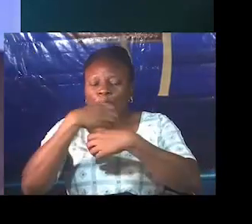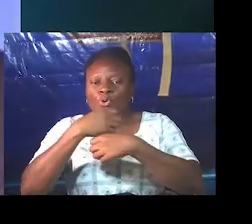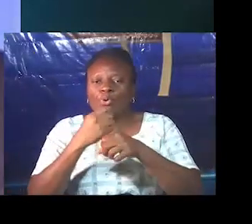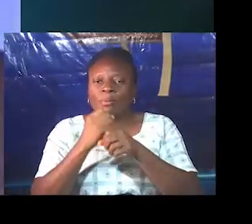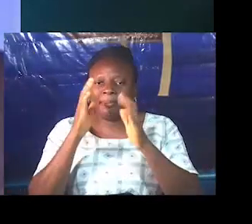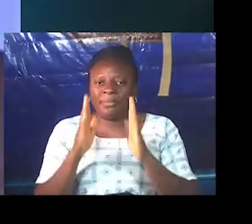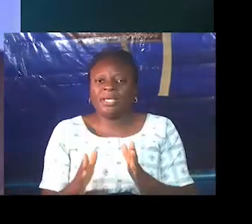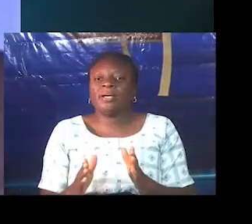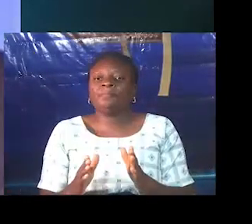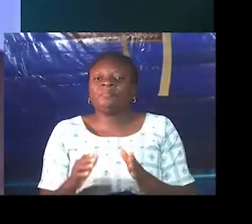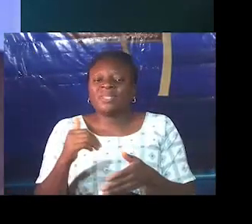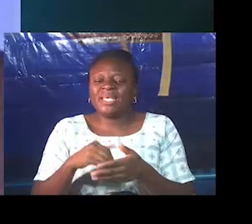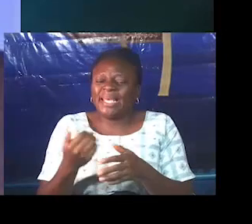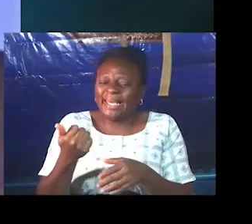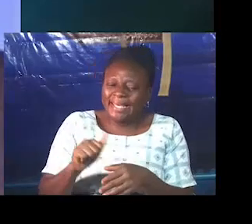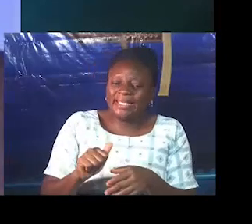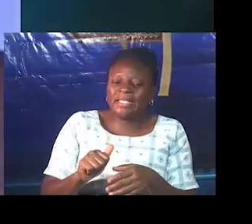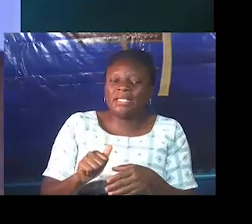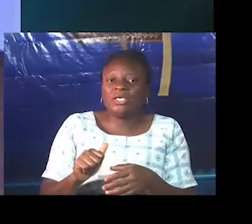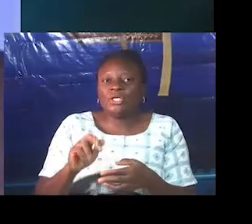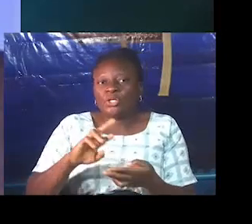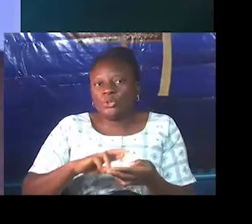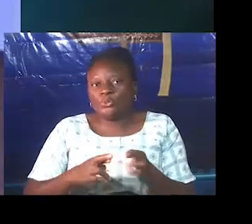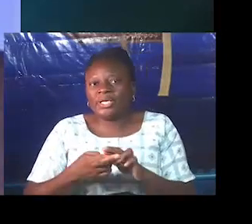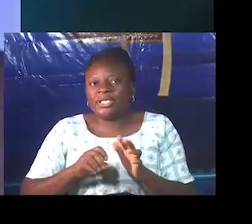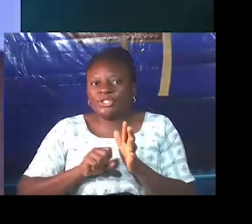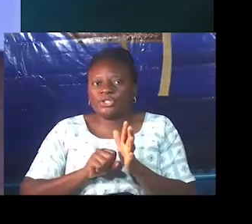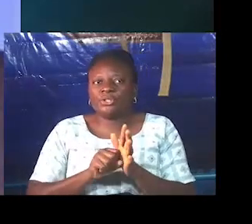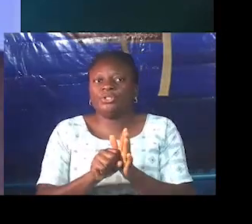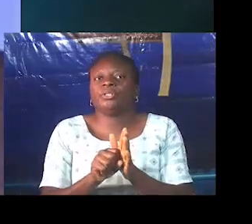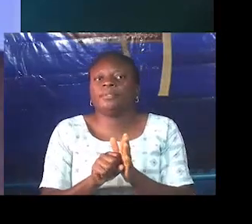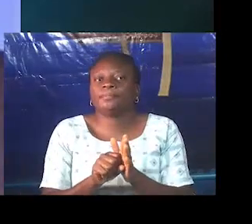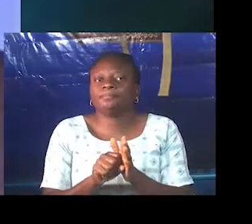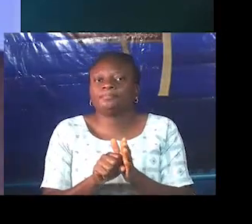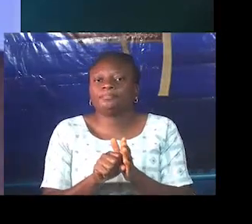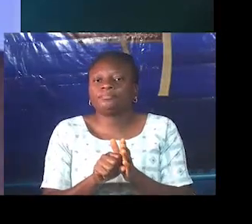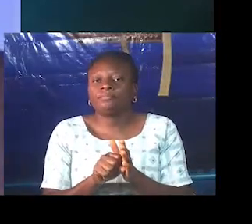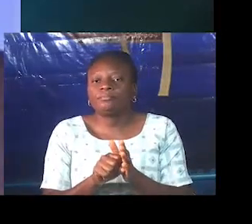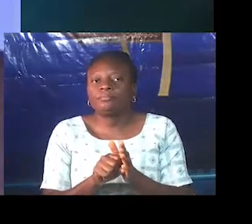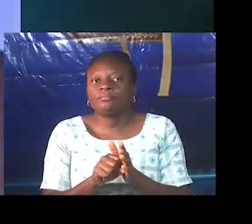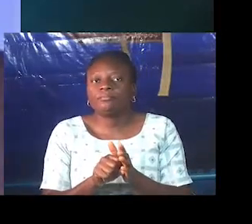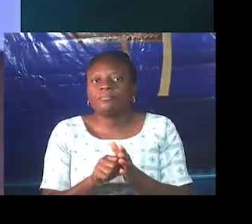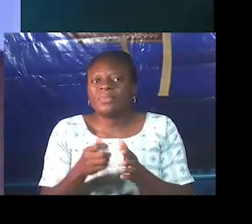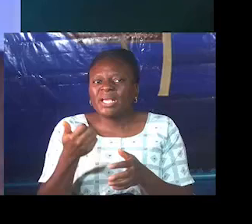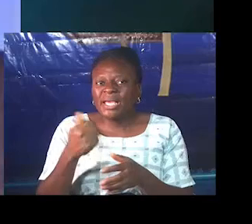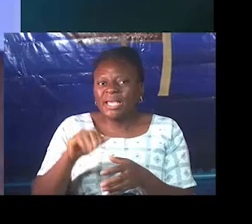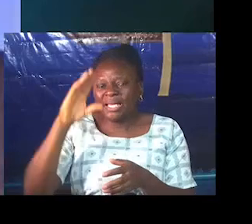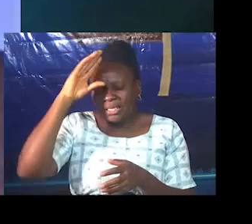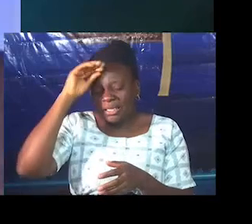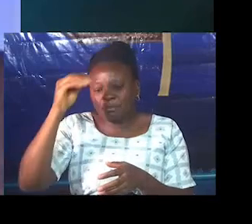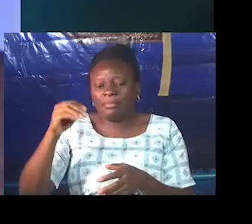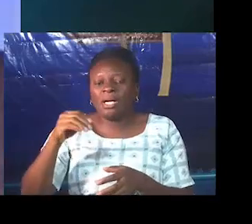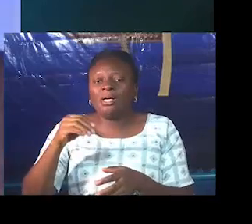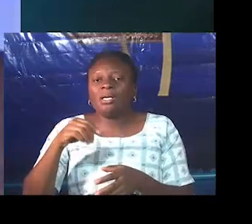that relationship. And if you are contemplating it, stop it. And if a man is deceiving you that he is not